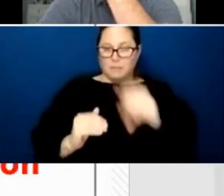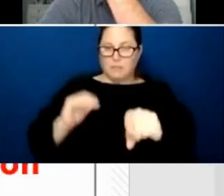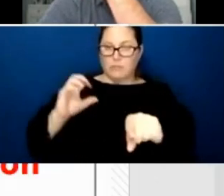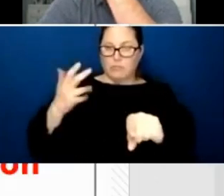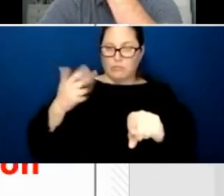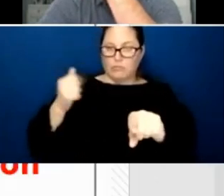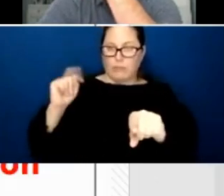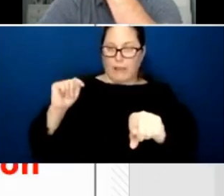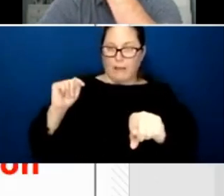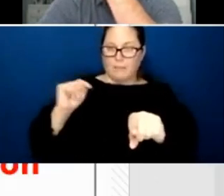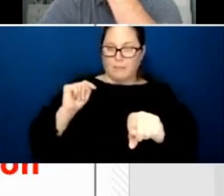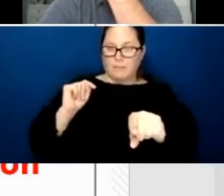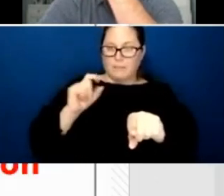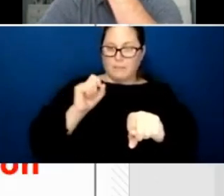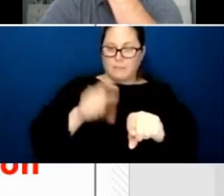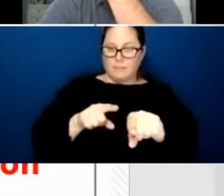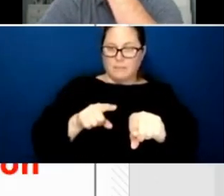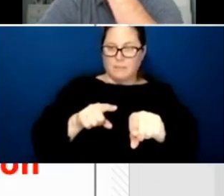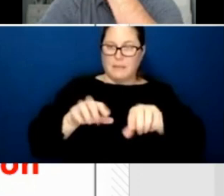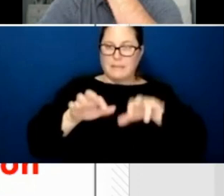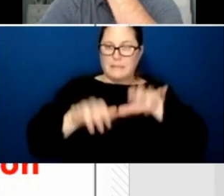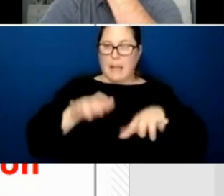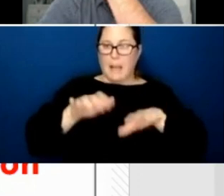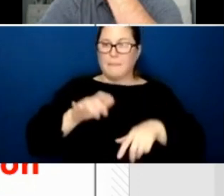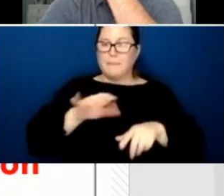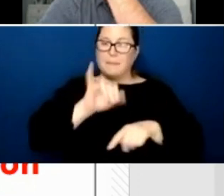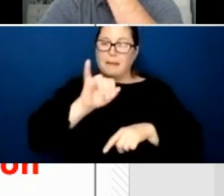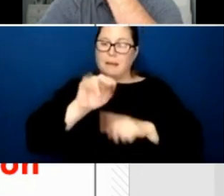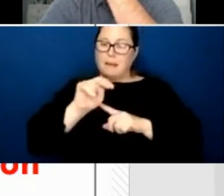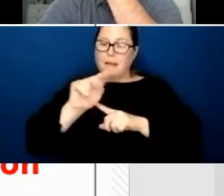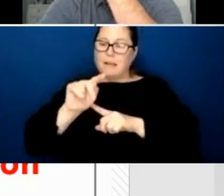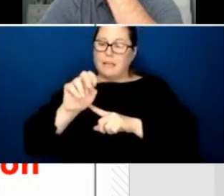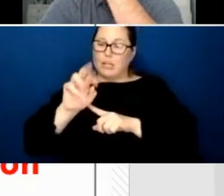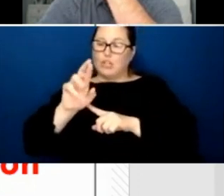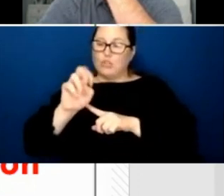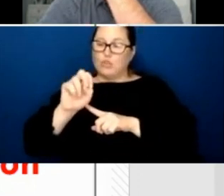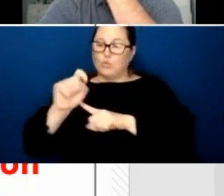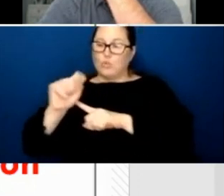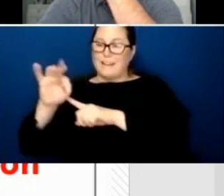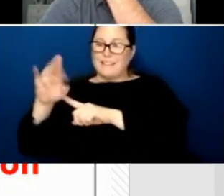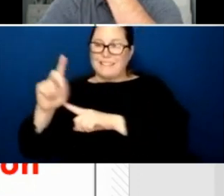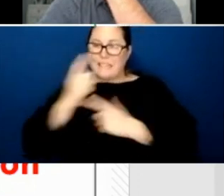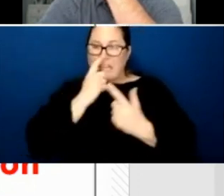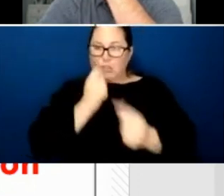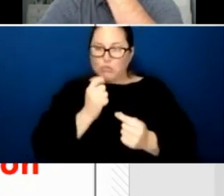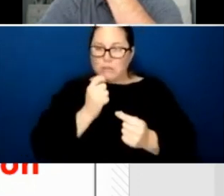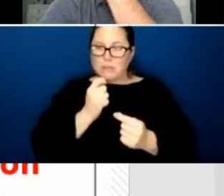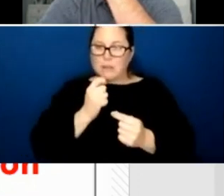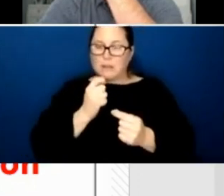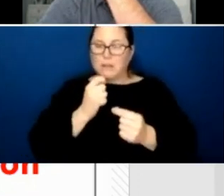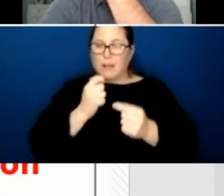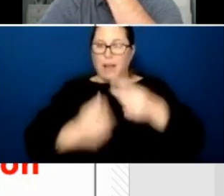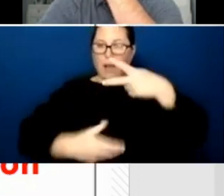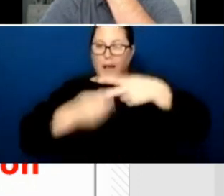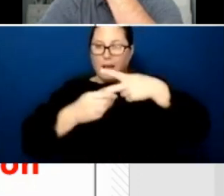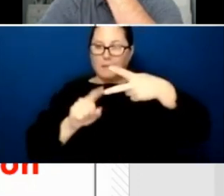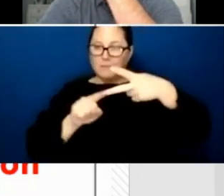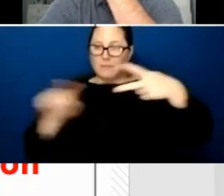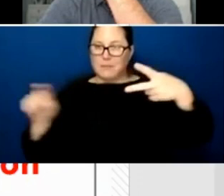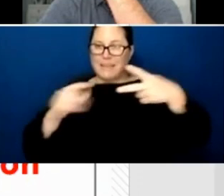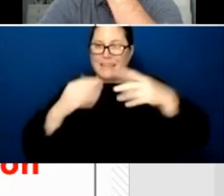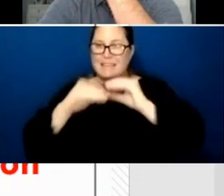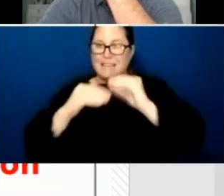now, type the word interested and your email address. And those who are new to our